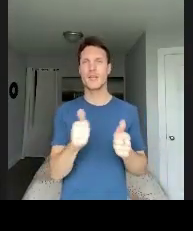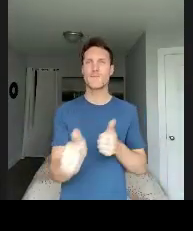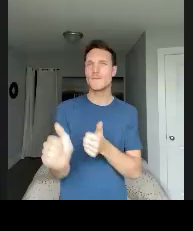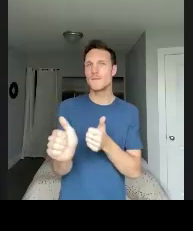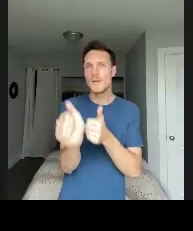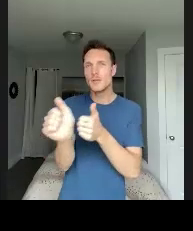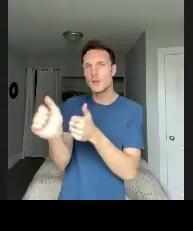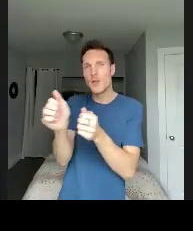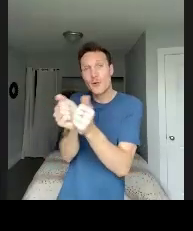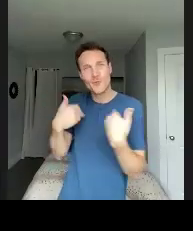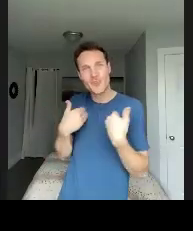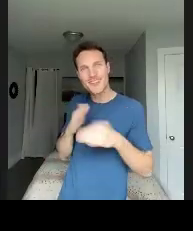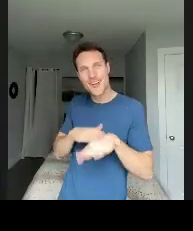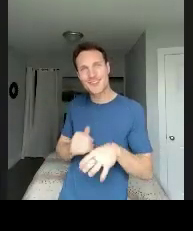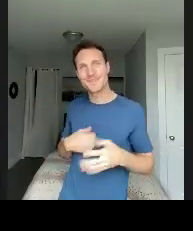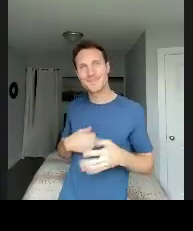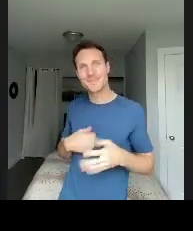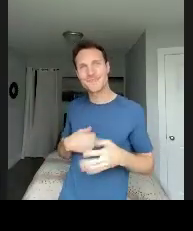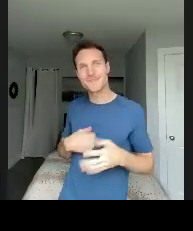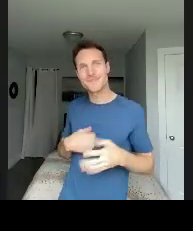course, there's still some more